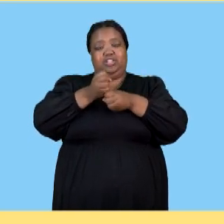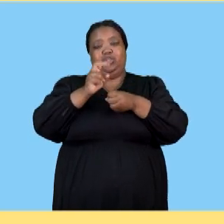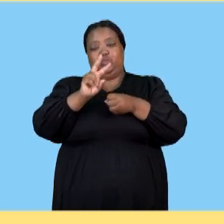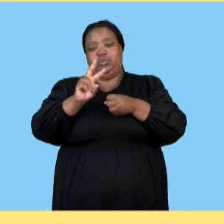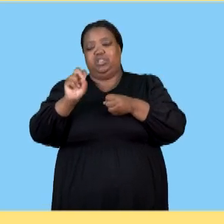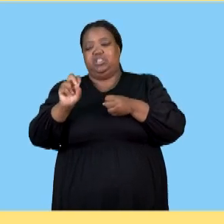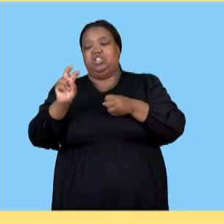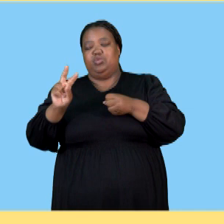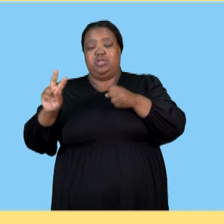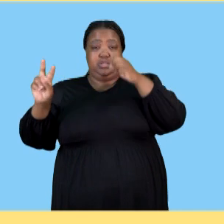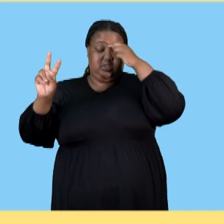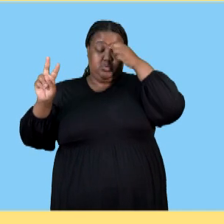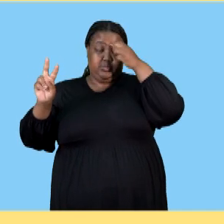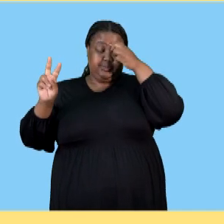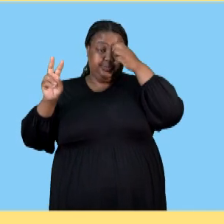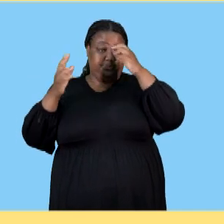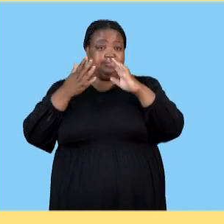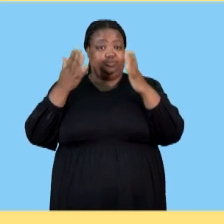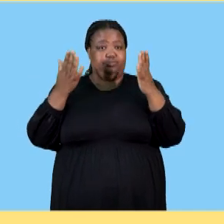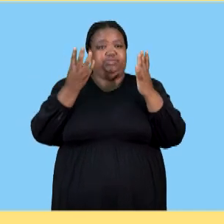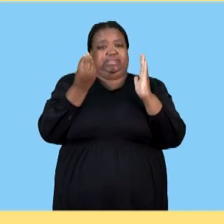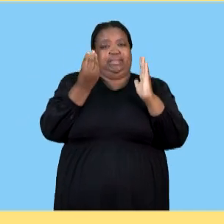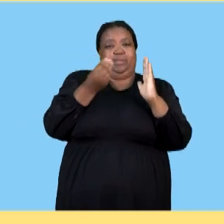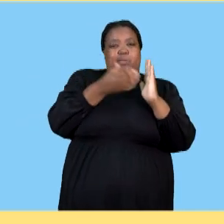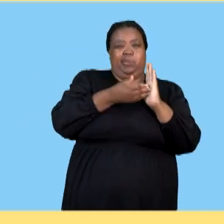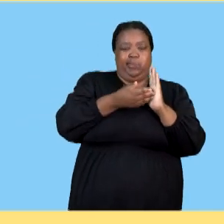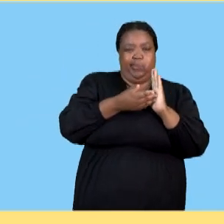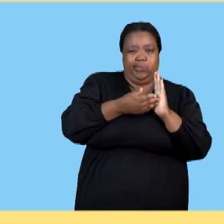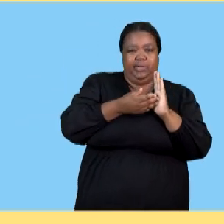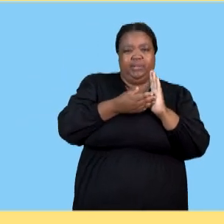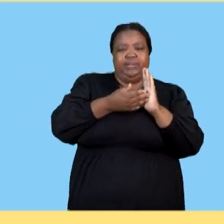quoting the figures that are here. So these are the figures there.